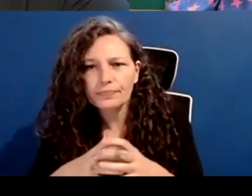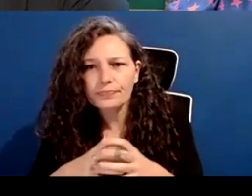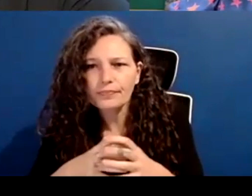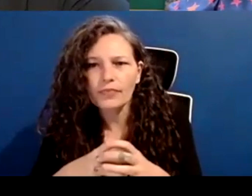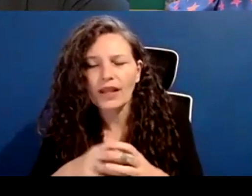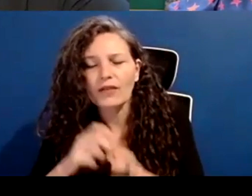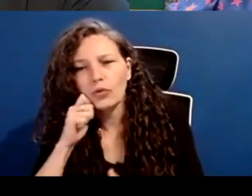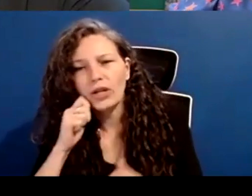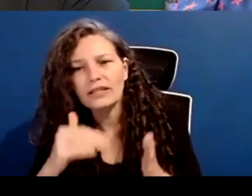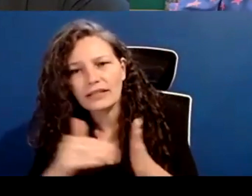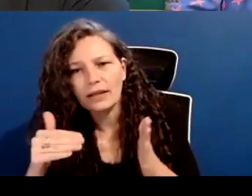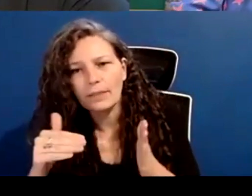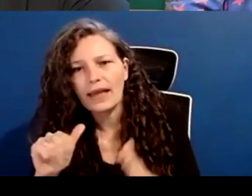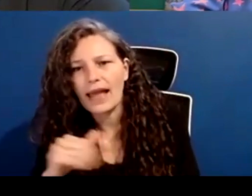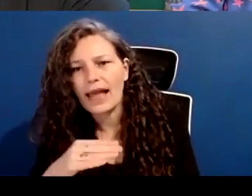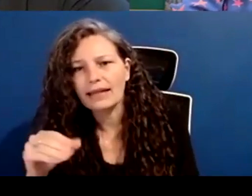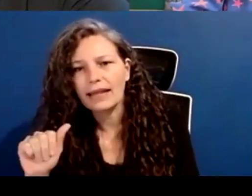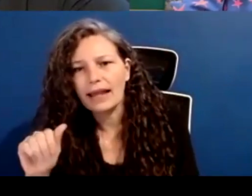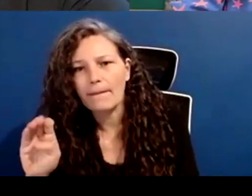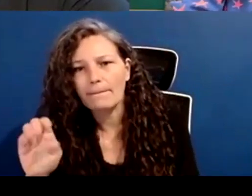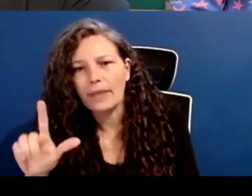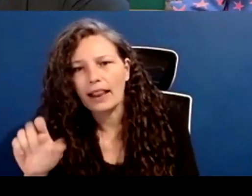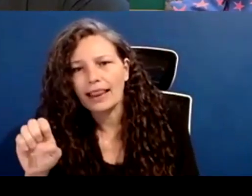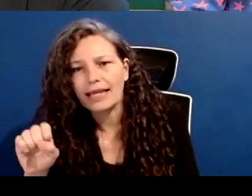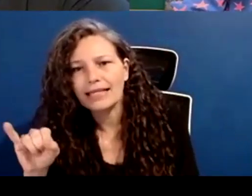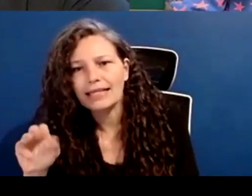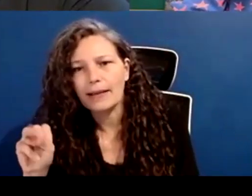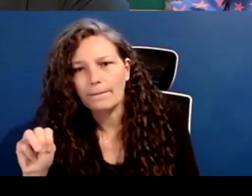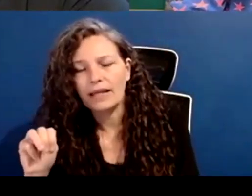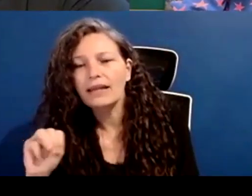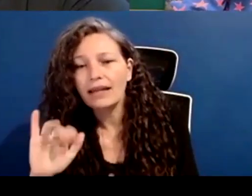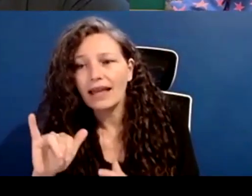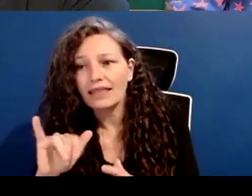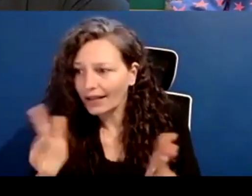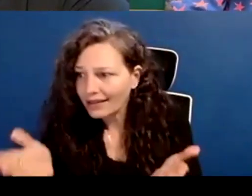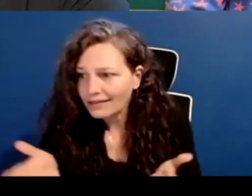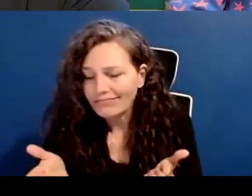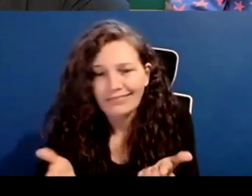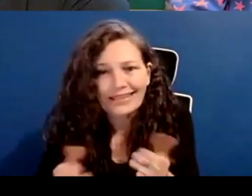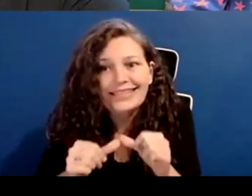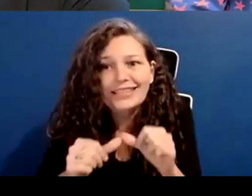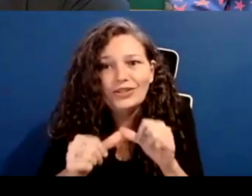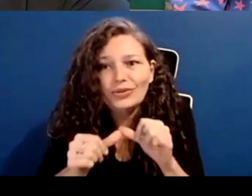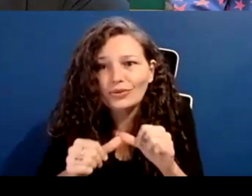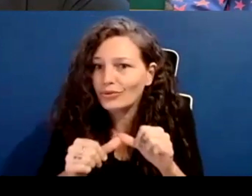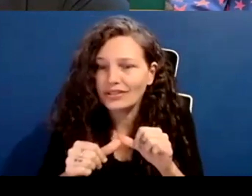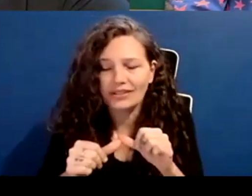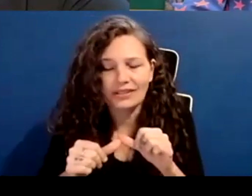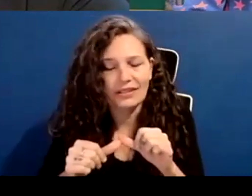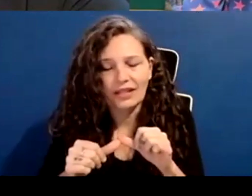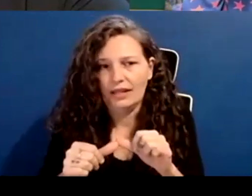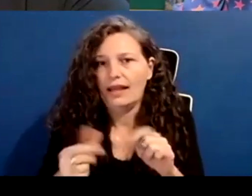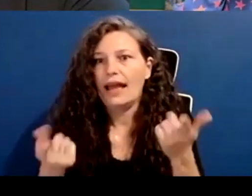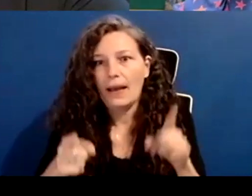racist structures that continue to exist today. Can you share more about this with us?